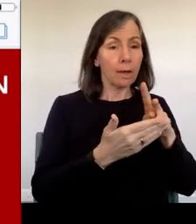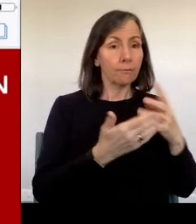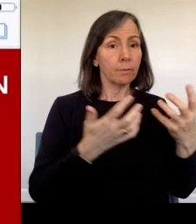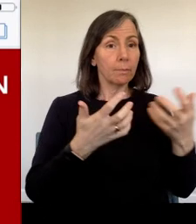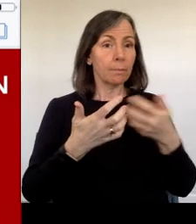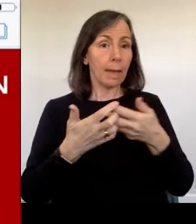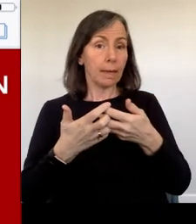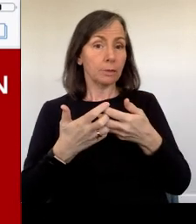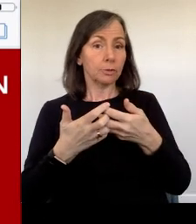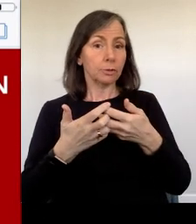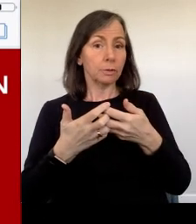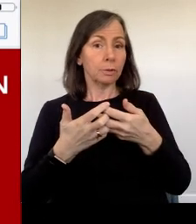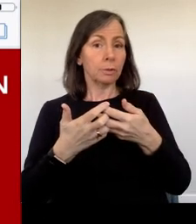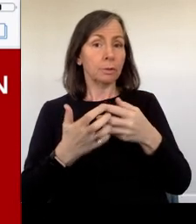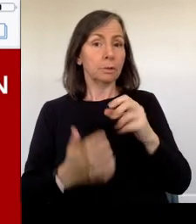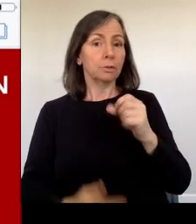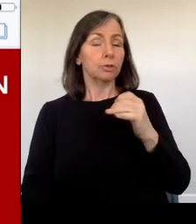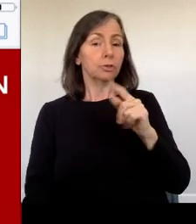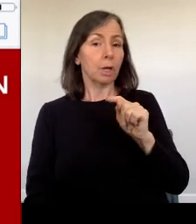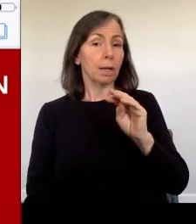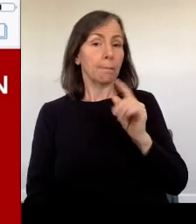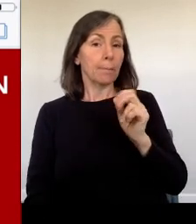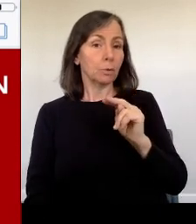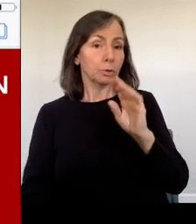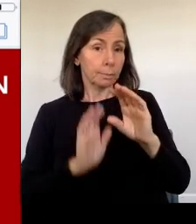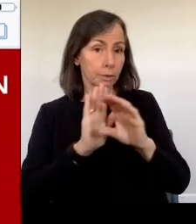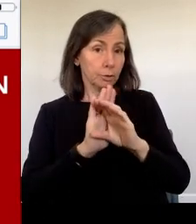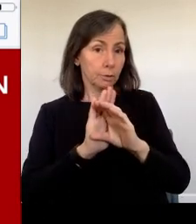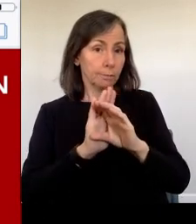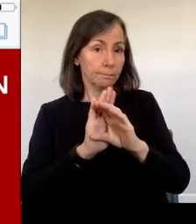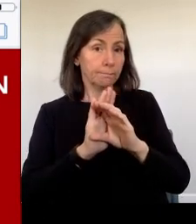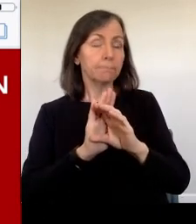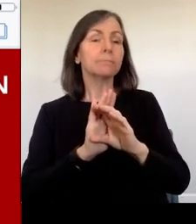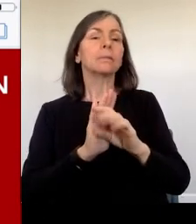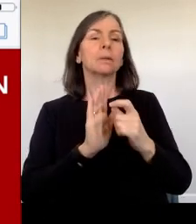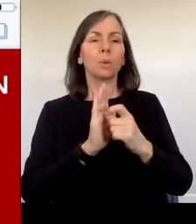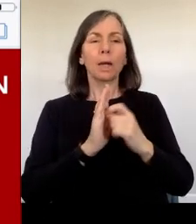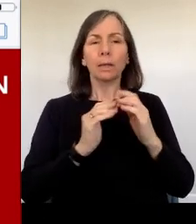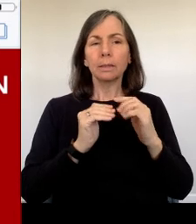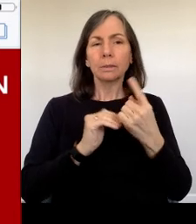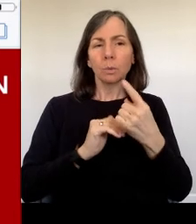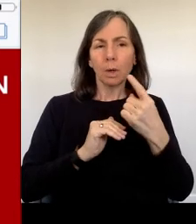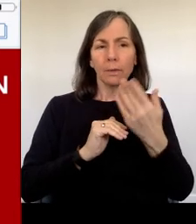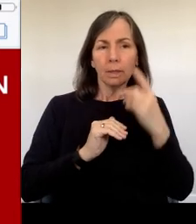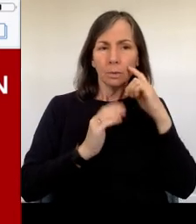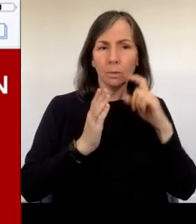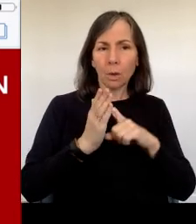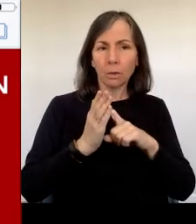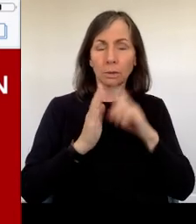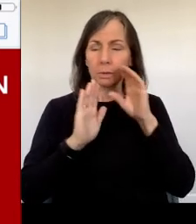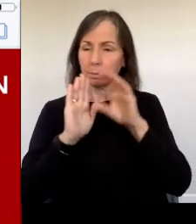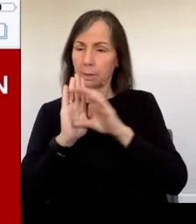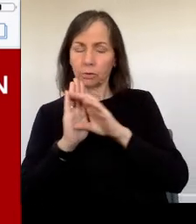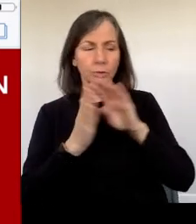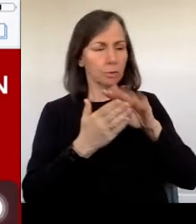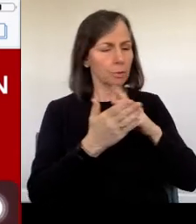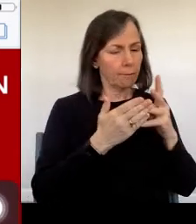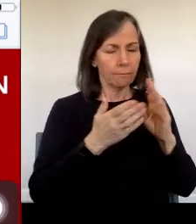motion picture? Write at least one observation you noticed when comparing your picture to your graph.